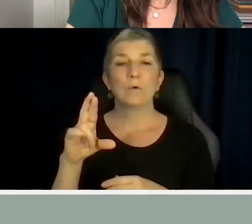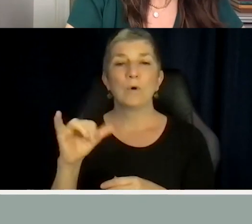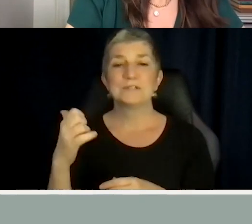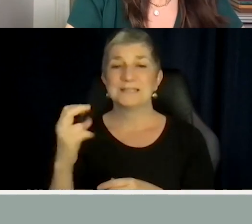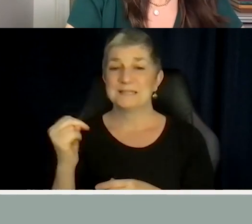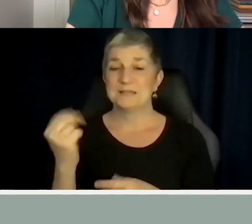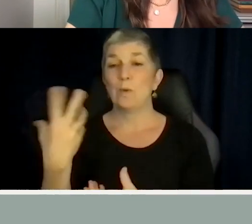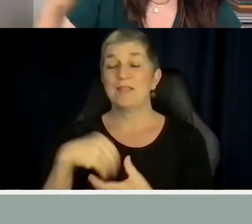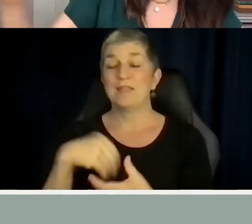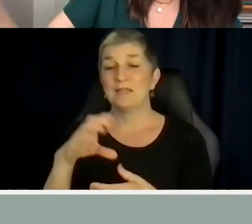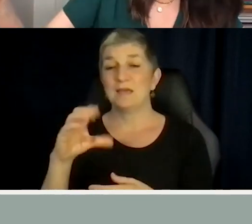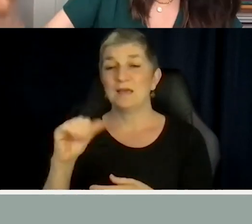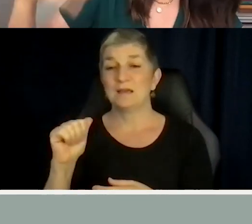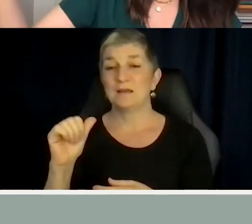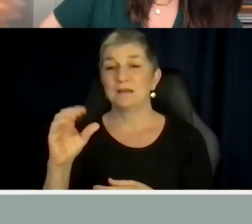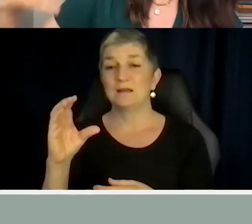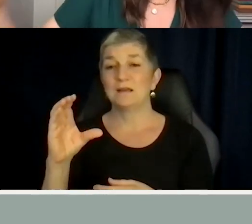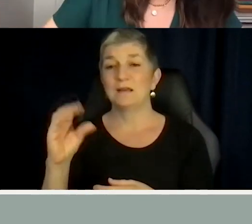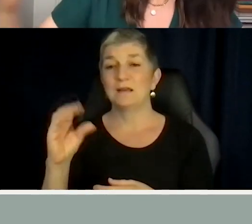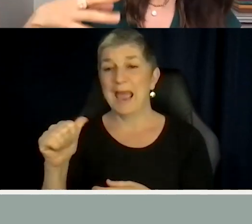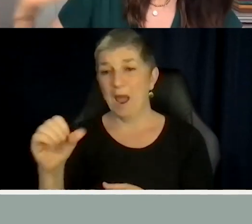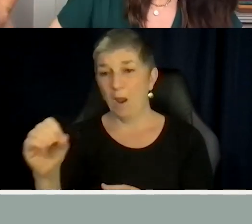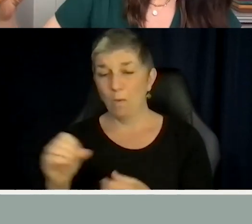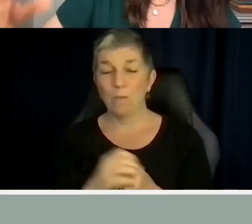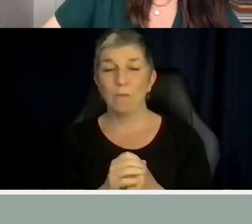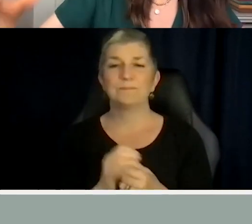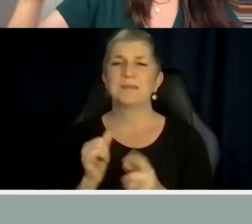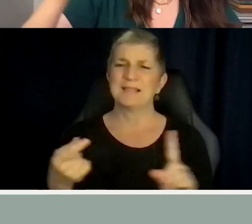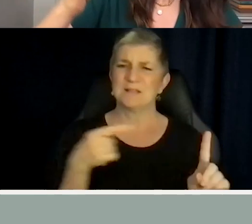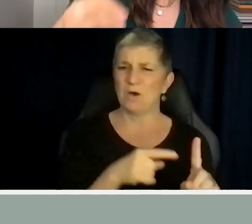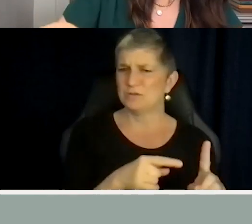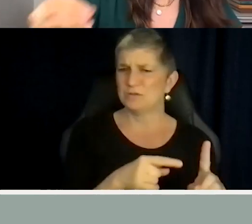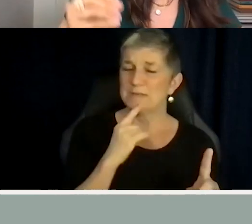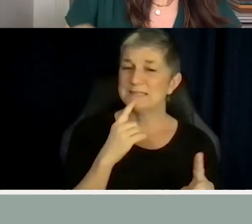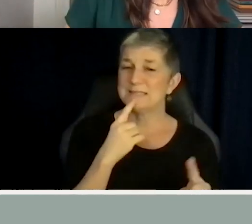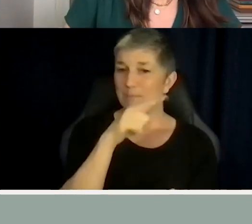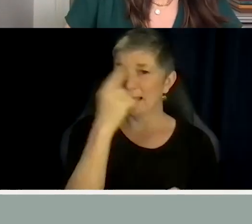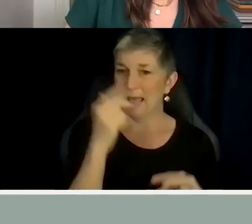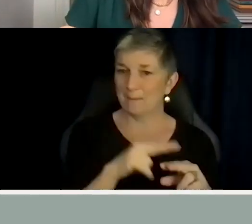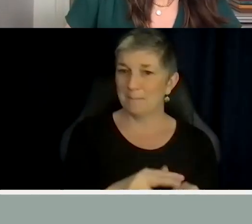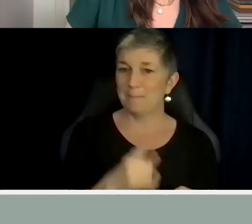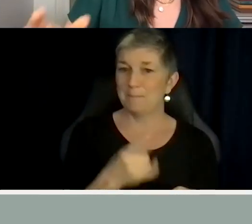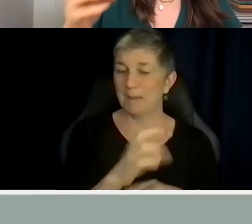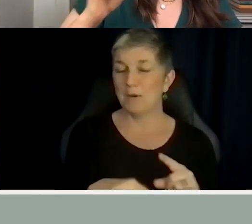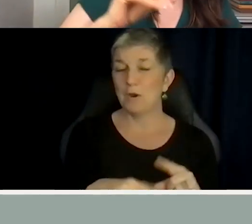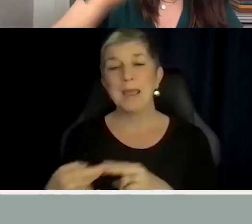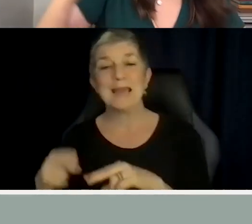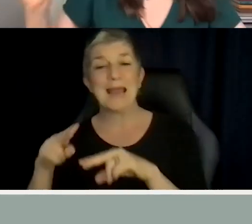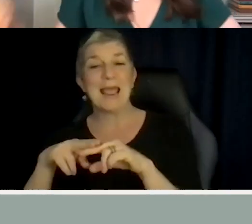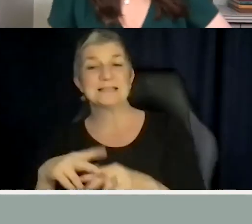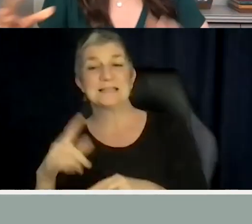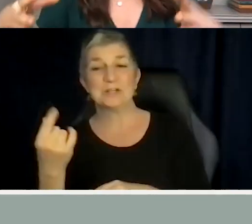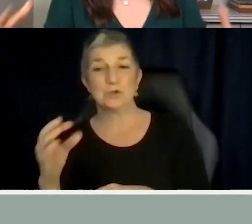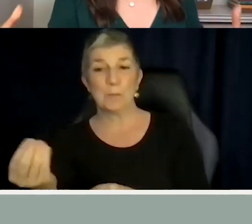cacao, and this goes back to that question about black pepper and turmeric, enhances curcumin absorption. And cacao